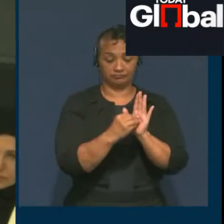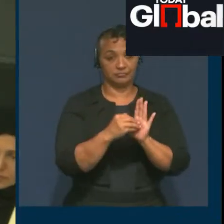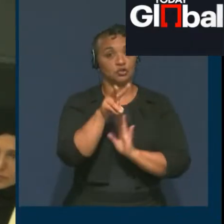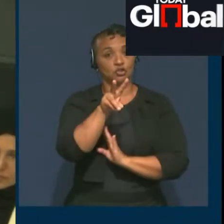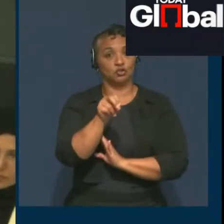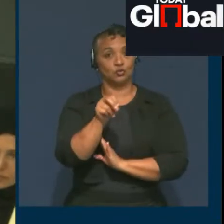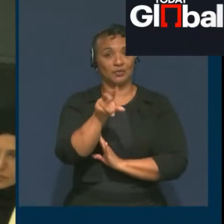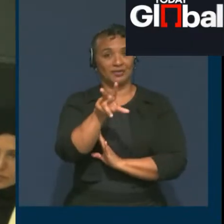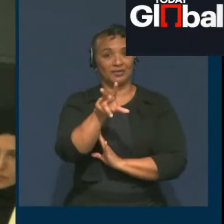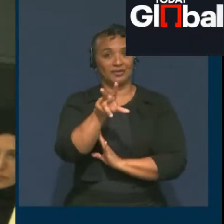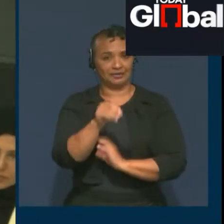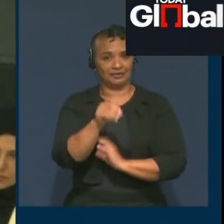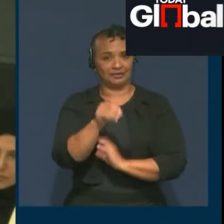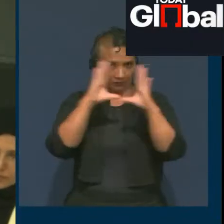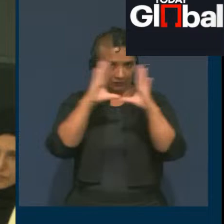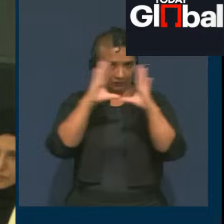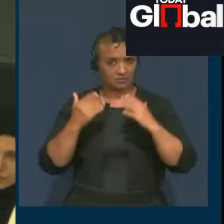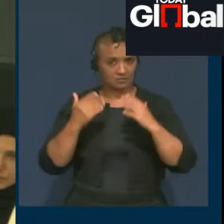give the floor to my colleague